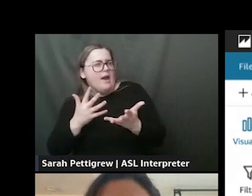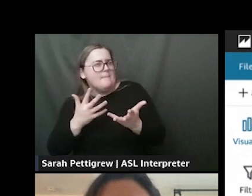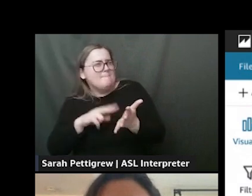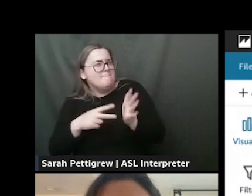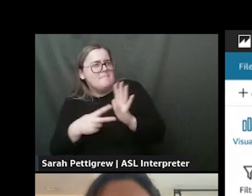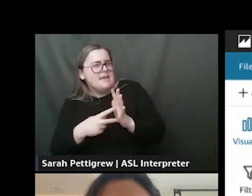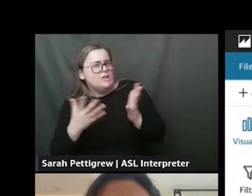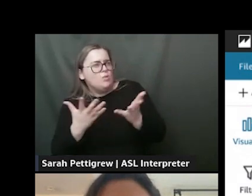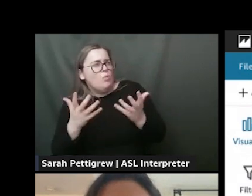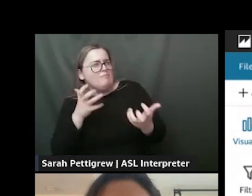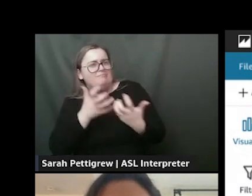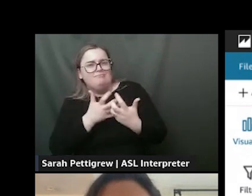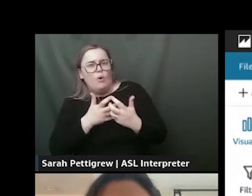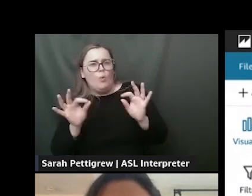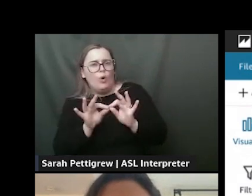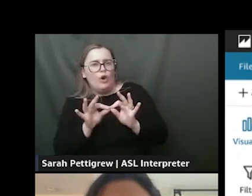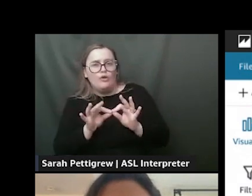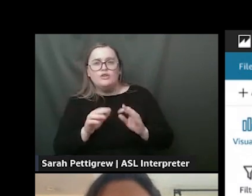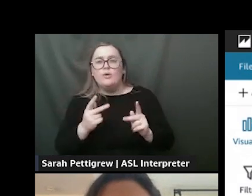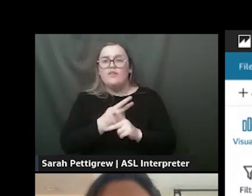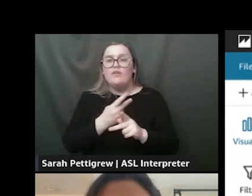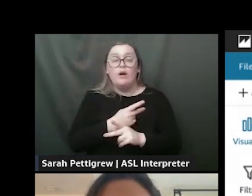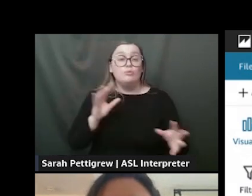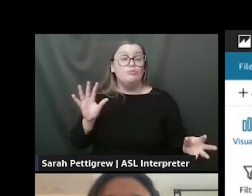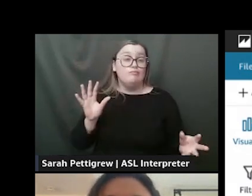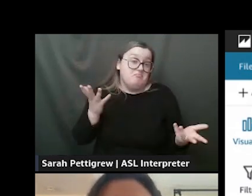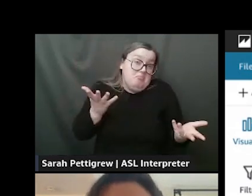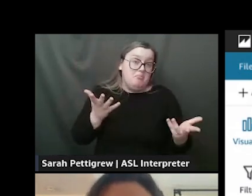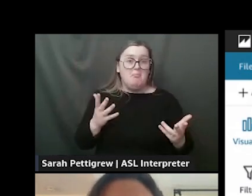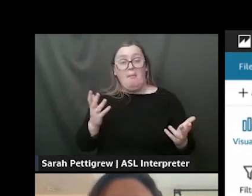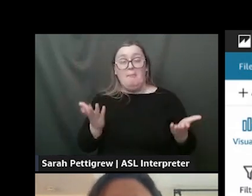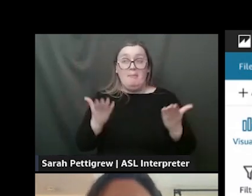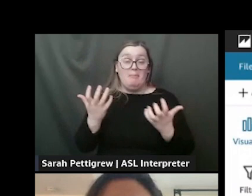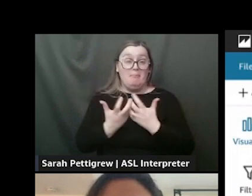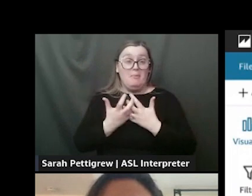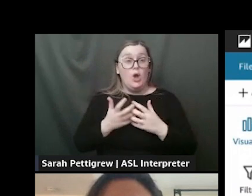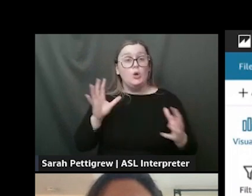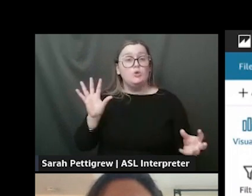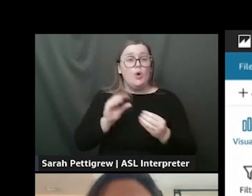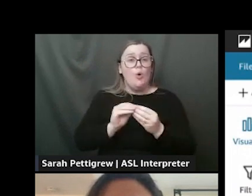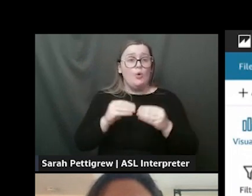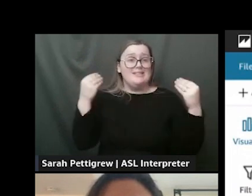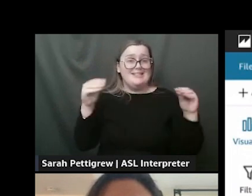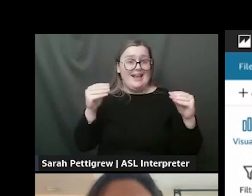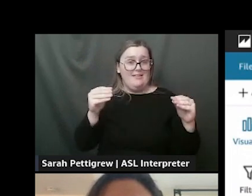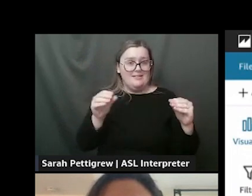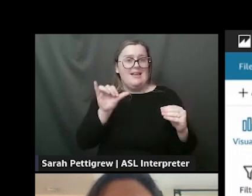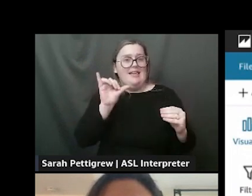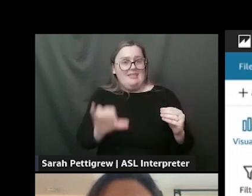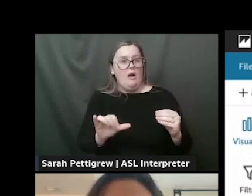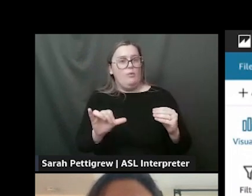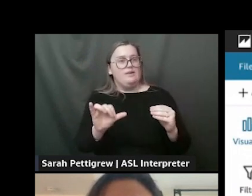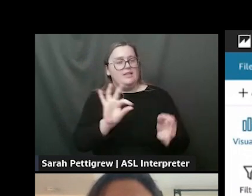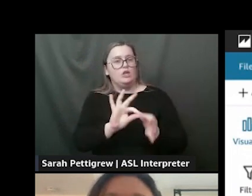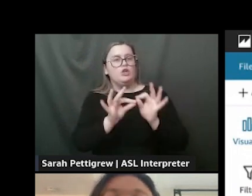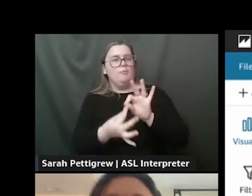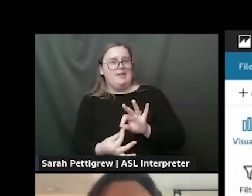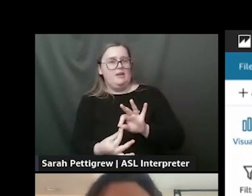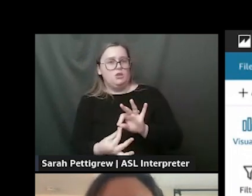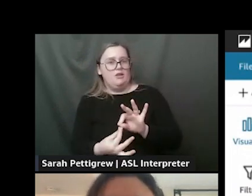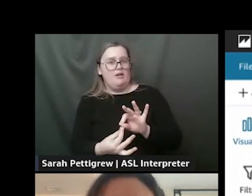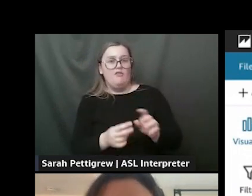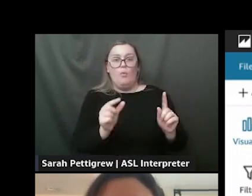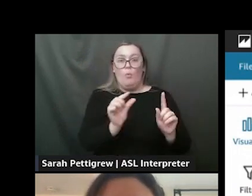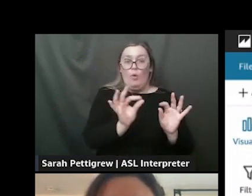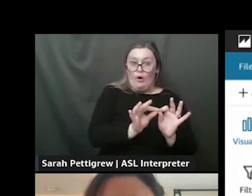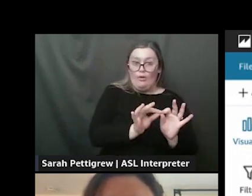came up with this idea of total sales. It says total sales, you know, that's how we interpreted what you meant by worth. But there's also